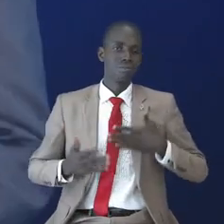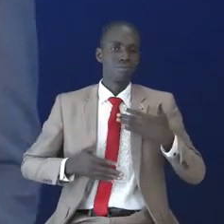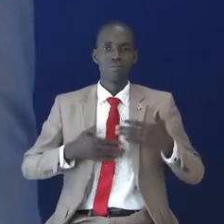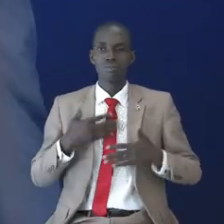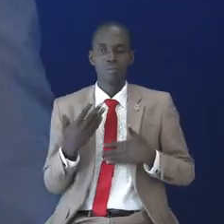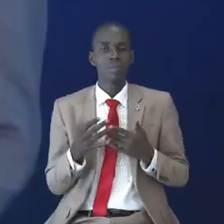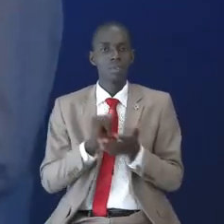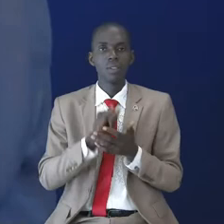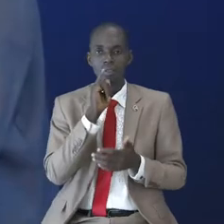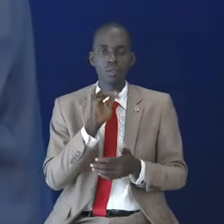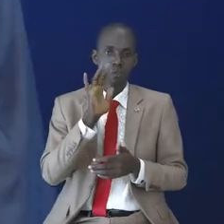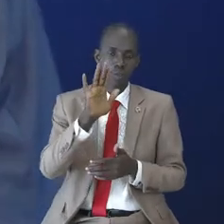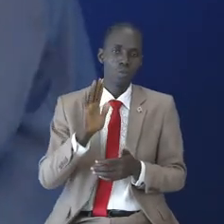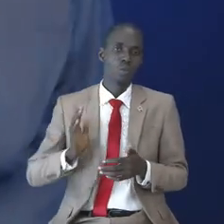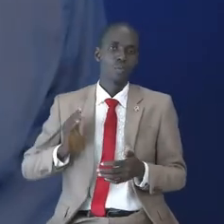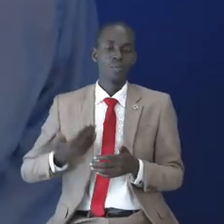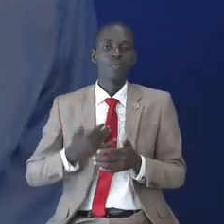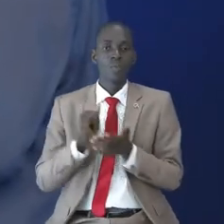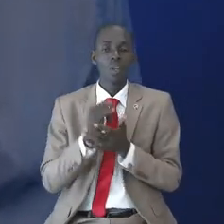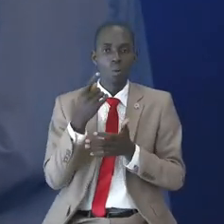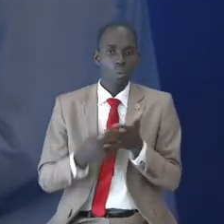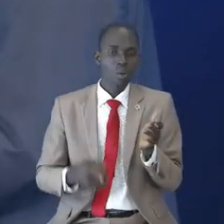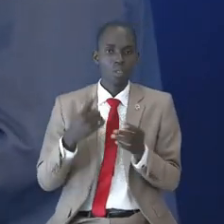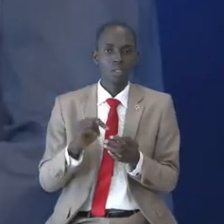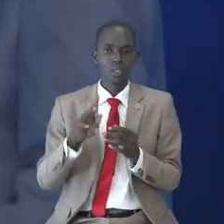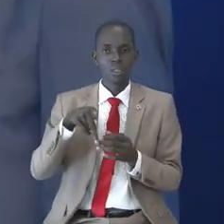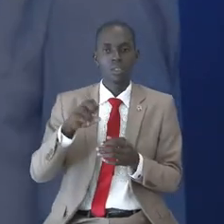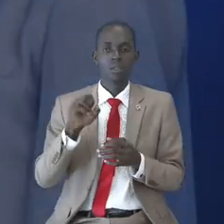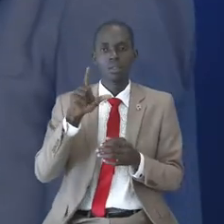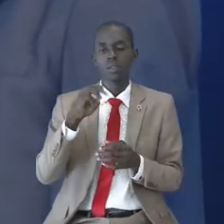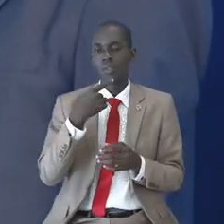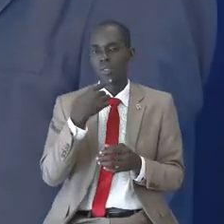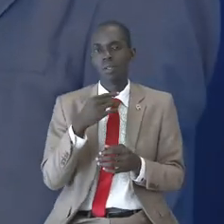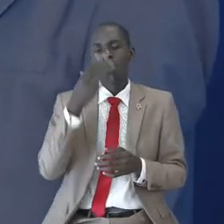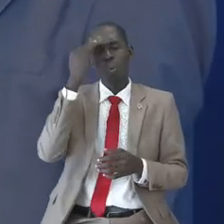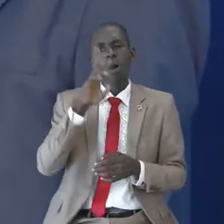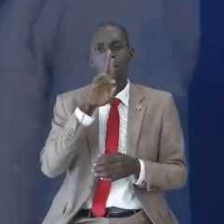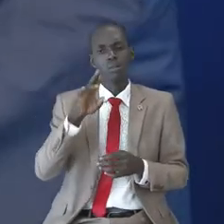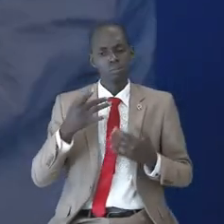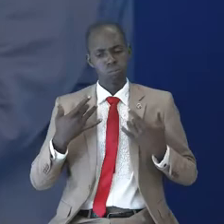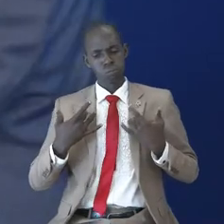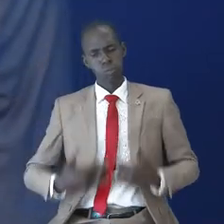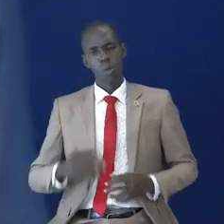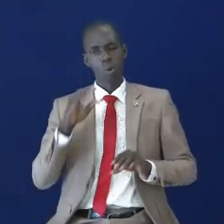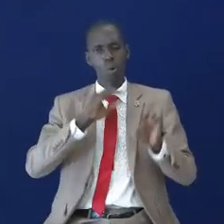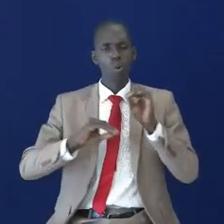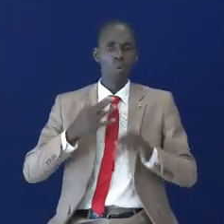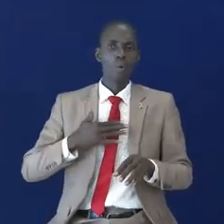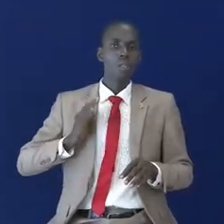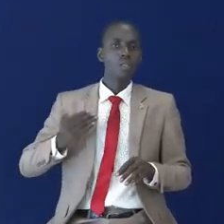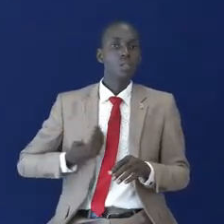your soul. That's what the psalmist said. Why art thou cast down, O my soul? Because of